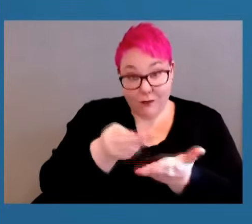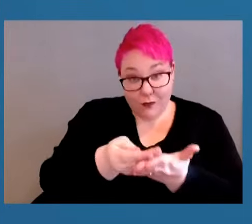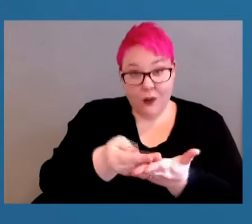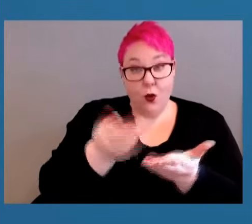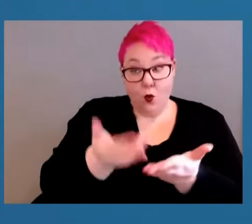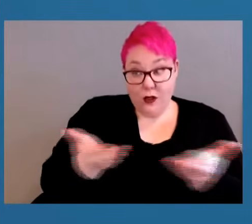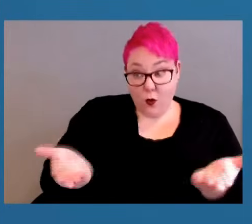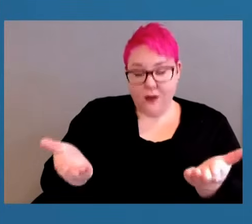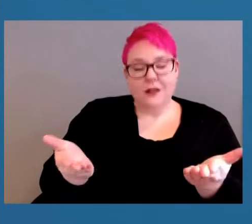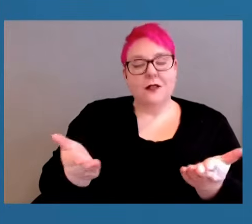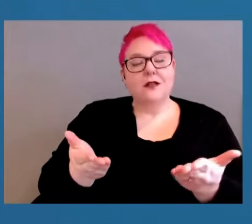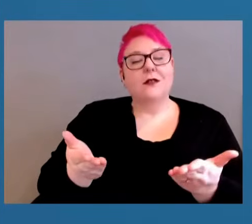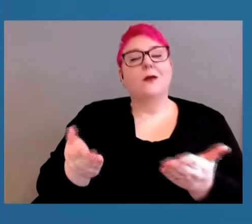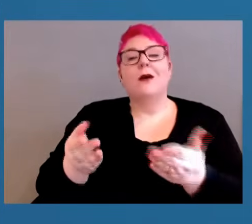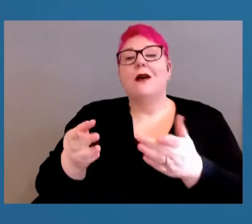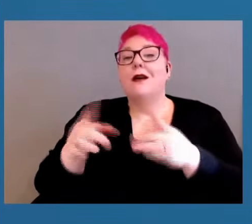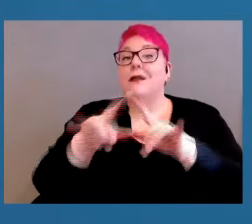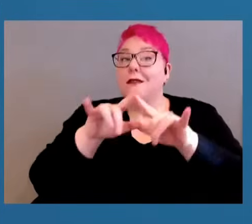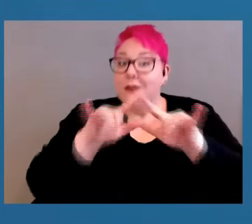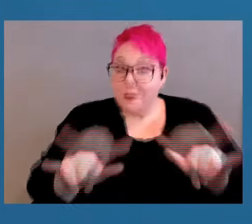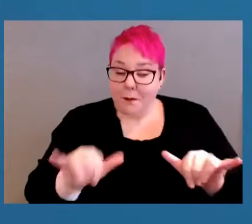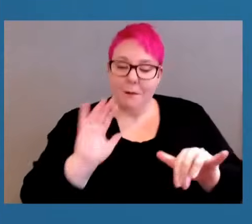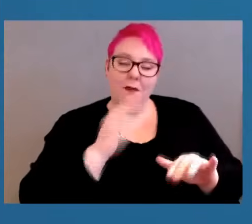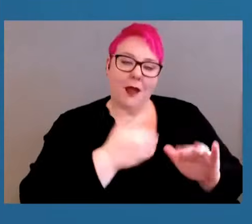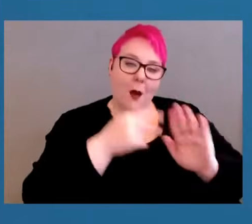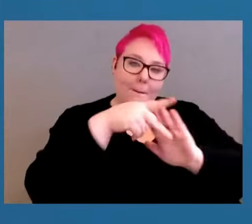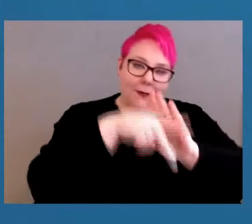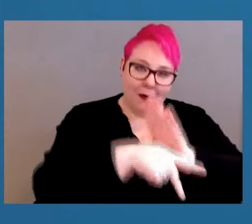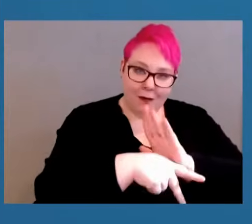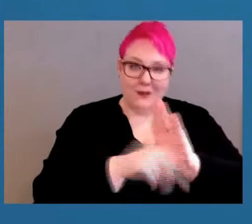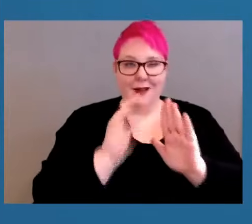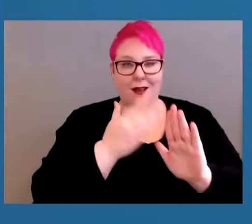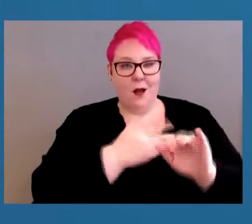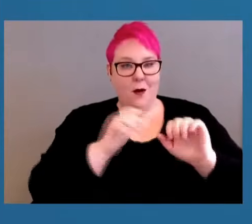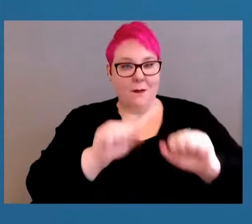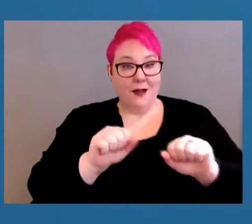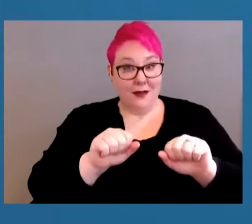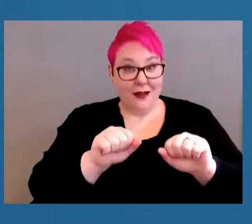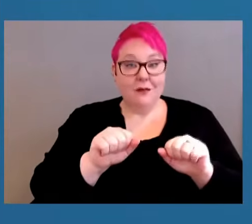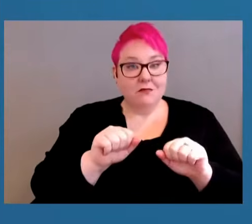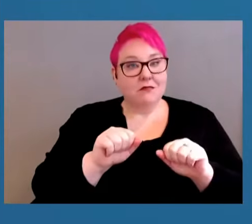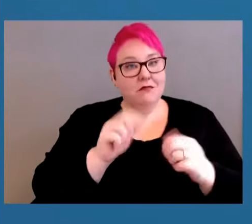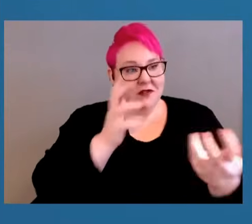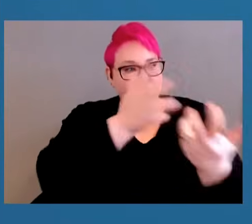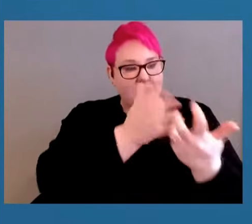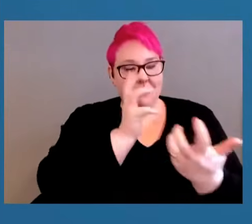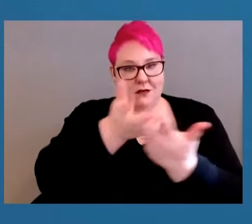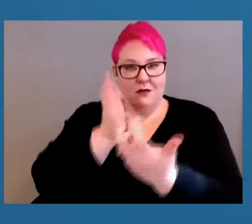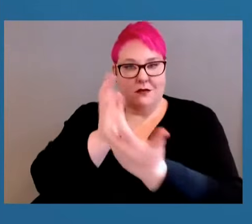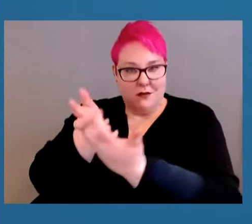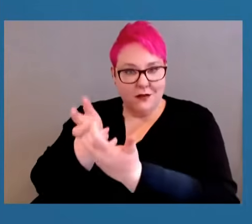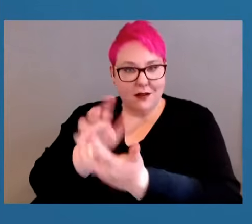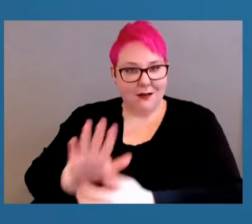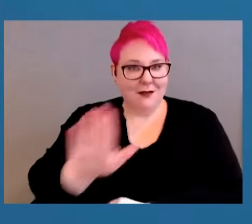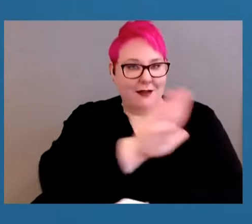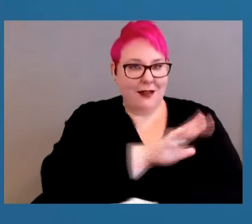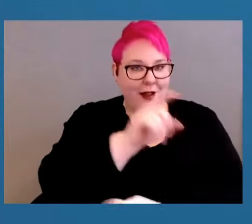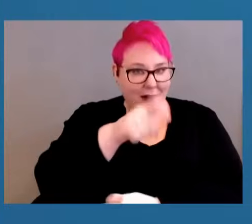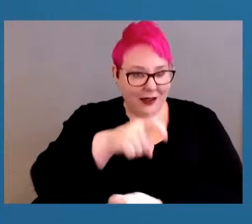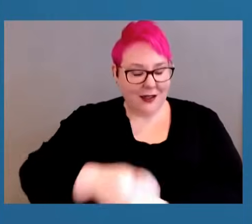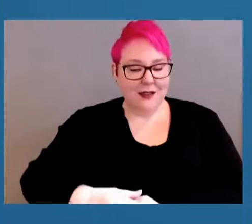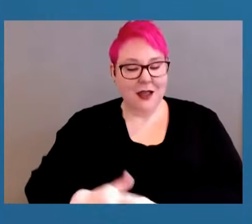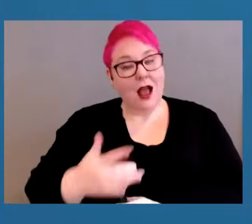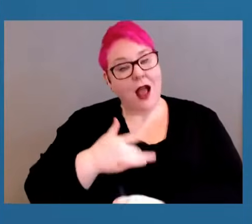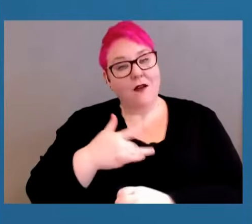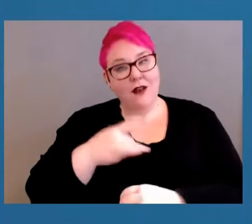and our the application is nimble enough so I can meet the very specific needs of these areas. But I'm feeling very optimistic